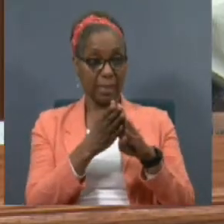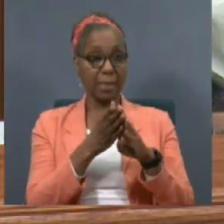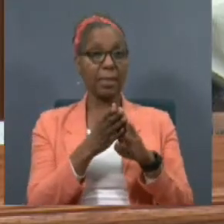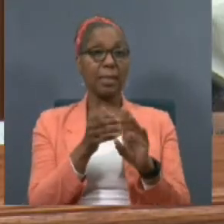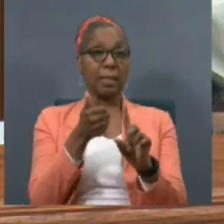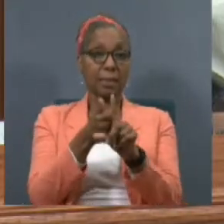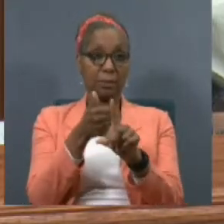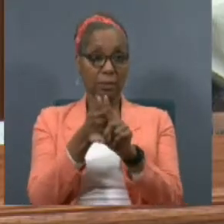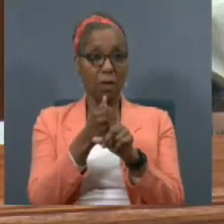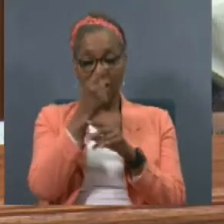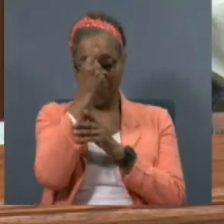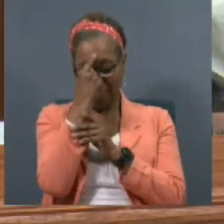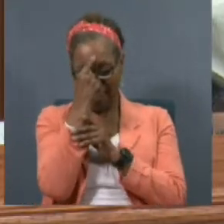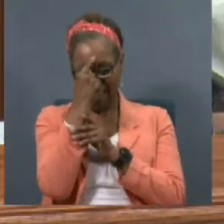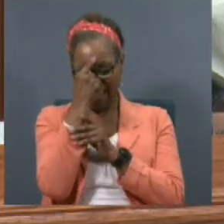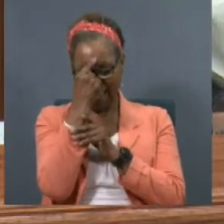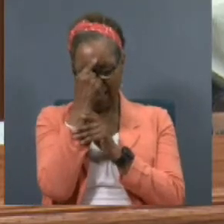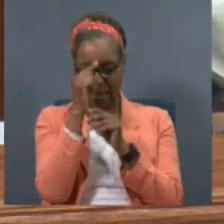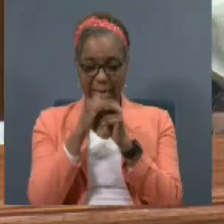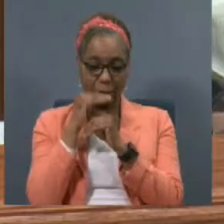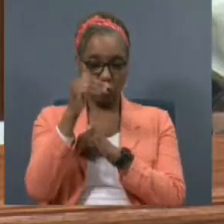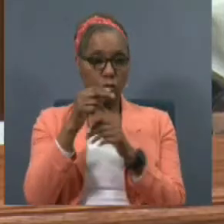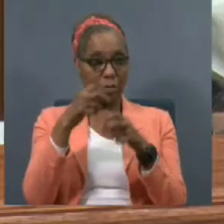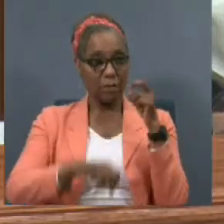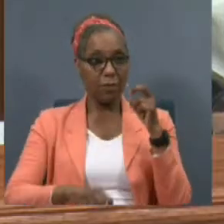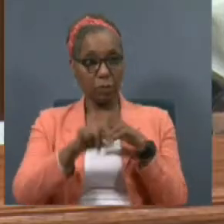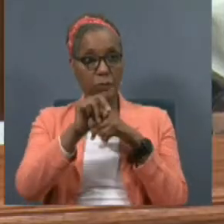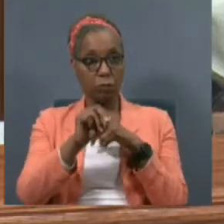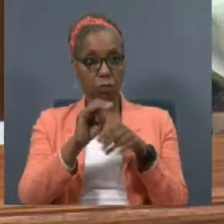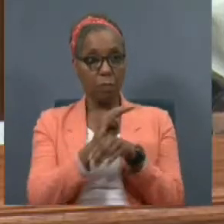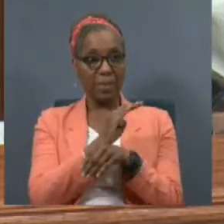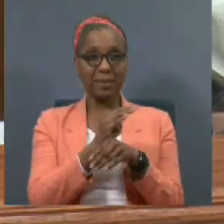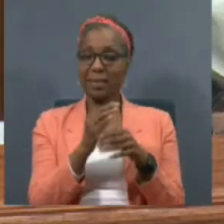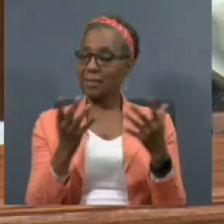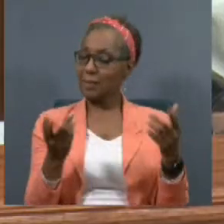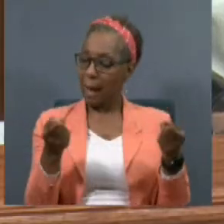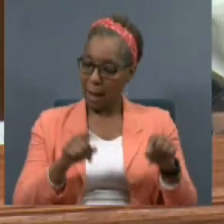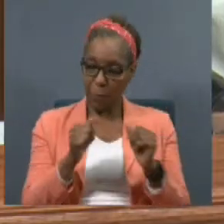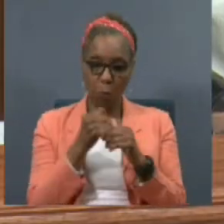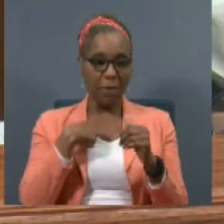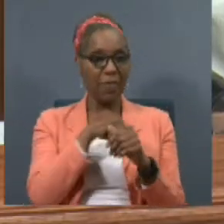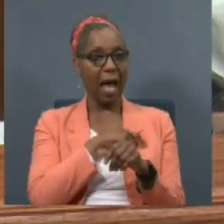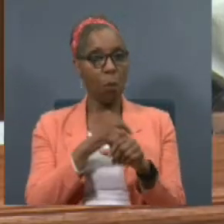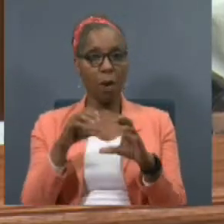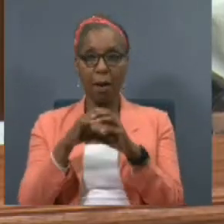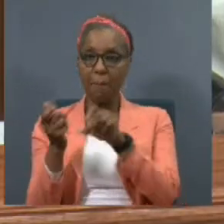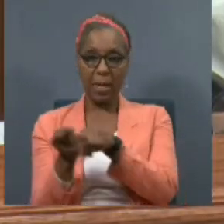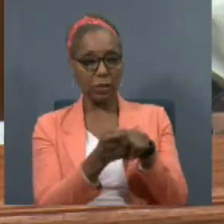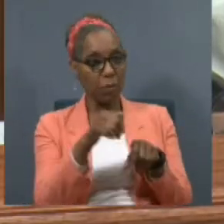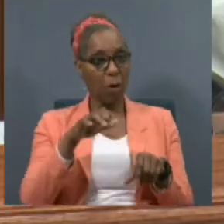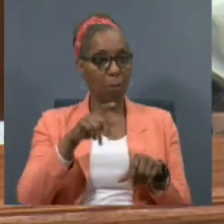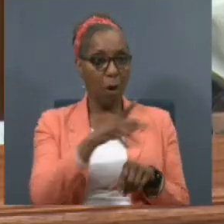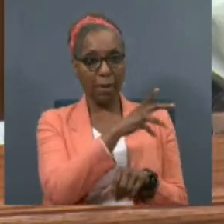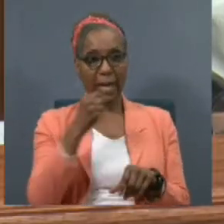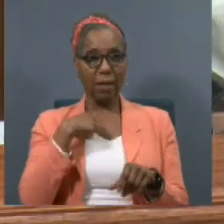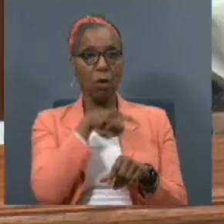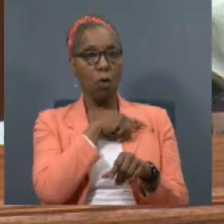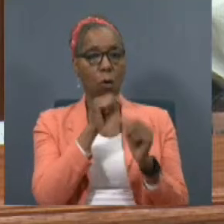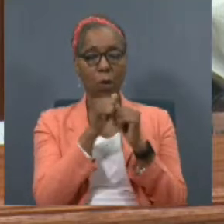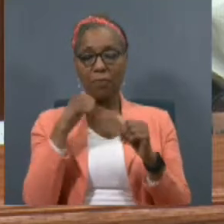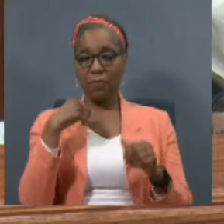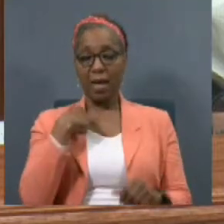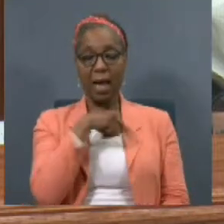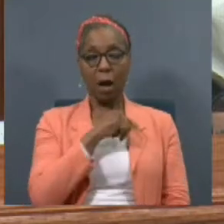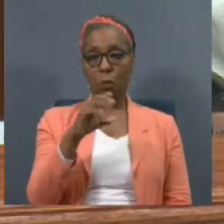that thinks it's too difficult to do business in this city. They did it with our baseball park, and they did it with our civic center, and